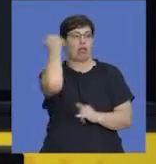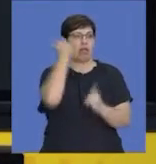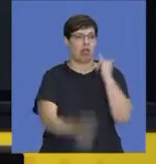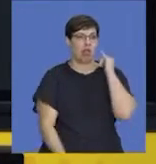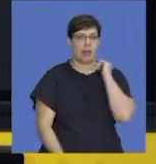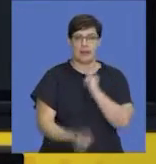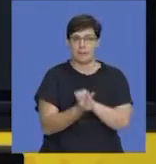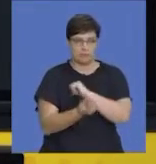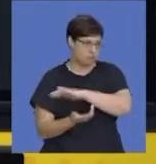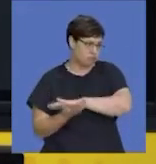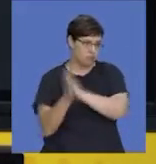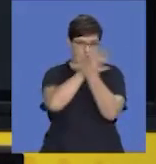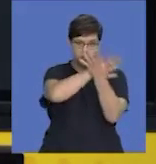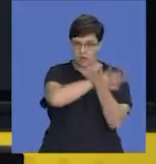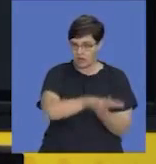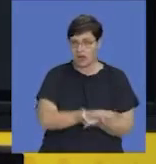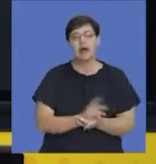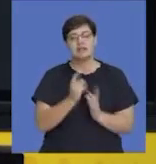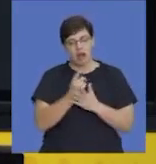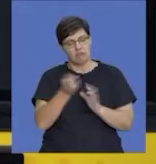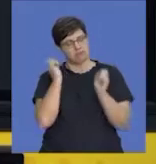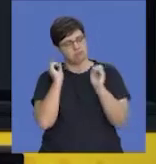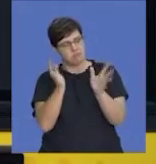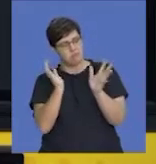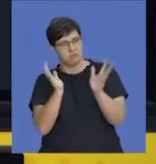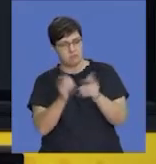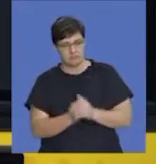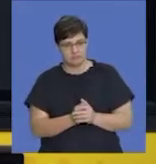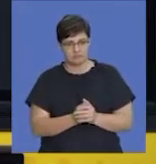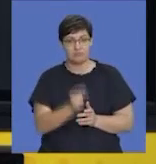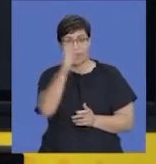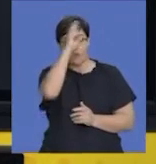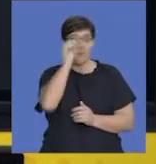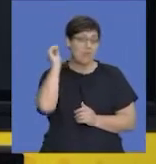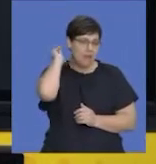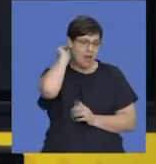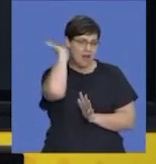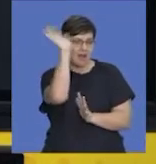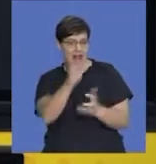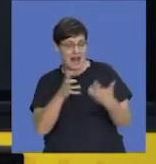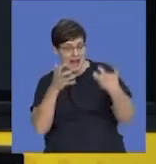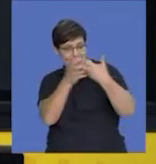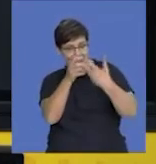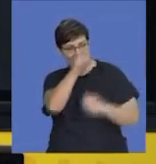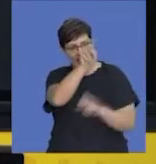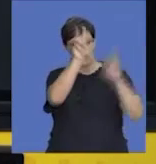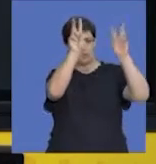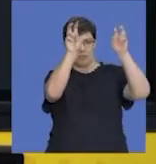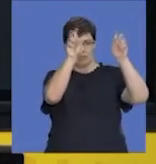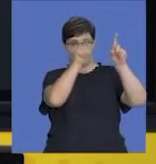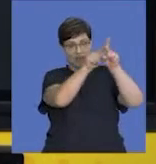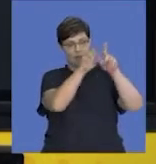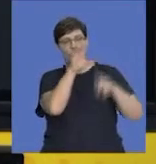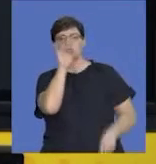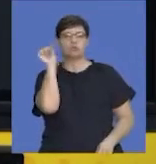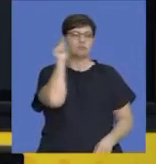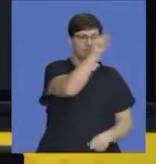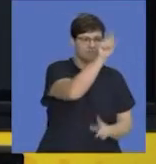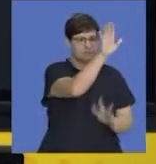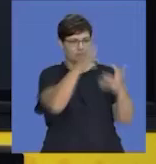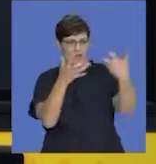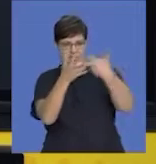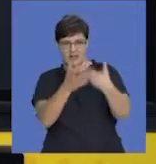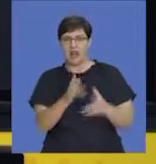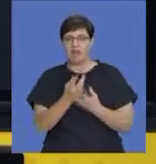terribly wrong, and obviously reporting on that. But remember, you have to link it to the topic that you are provided with. So if we're talking